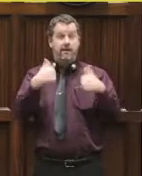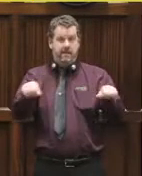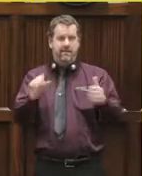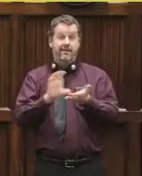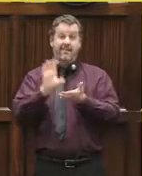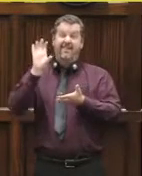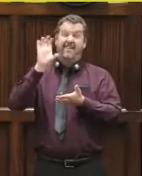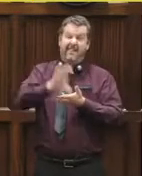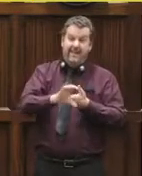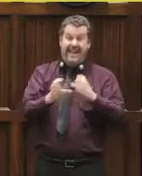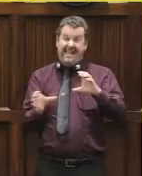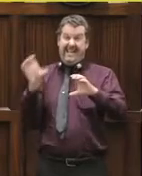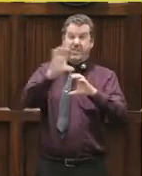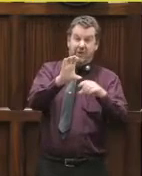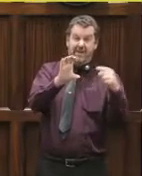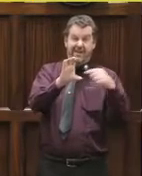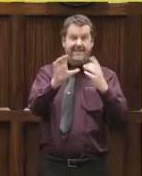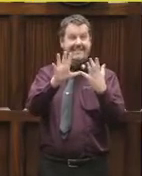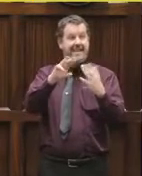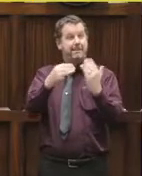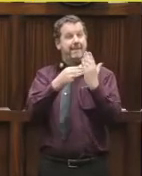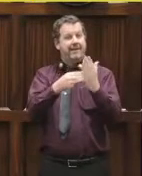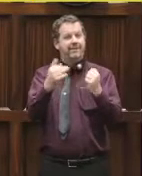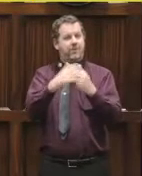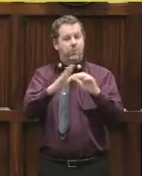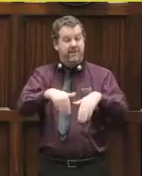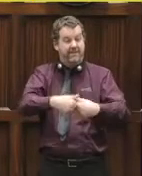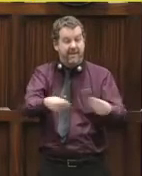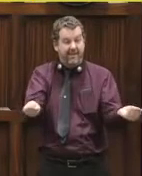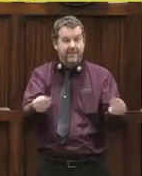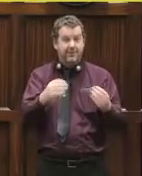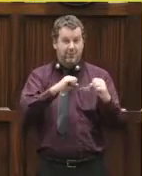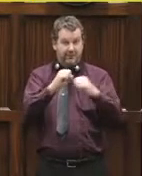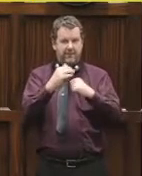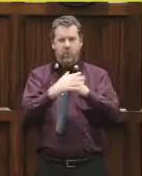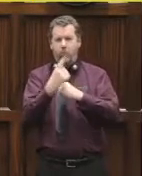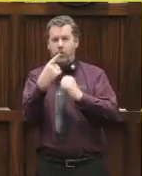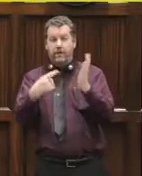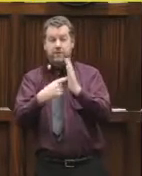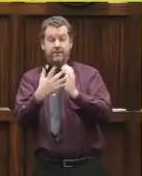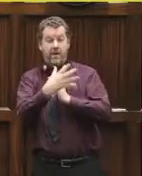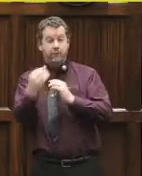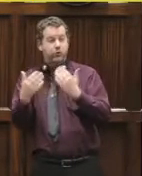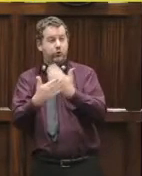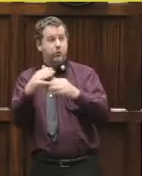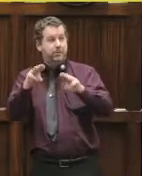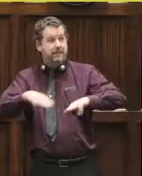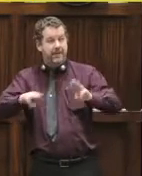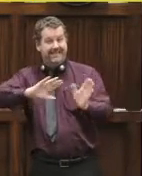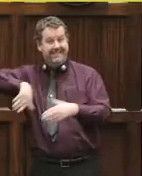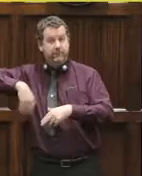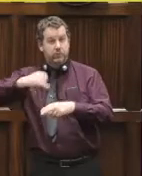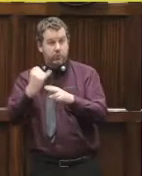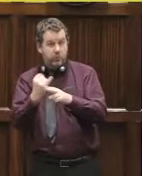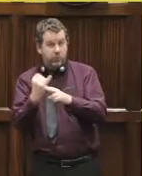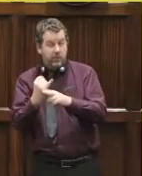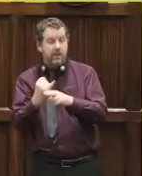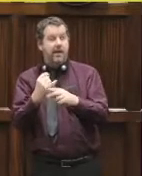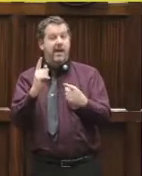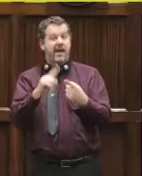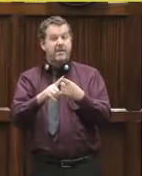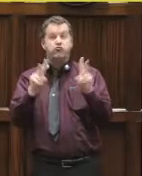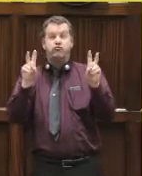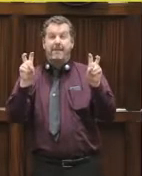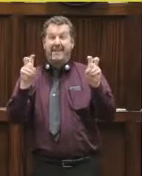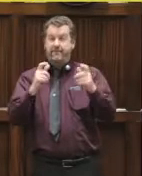of an additional €10 million for the provision of services for 1,500 young people leaving school and